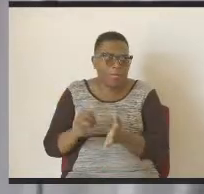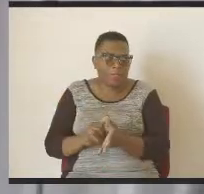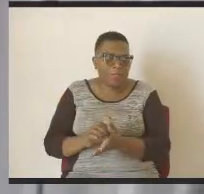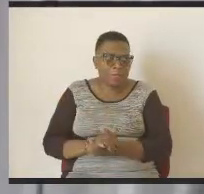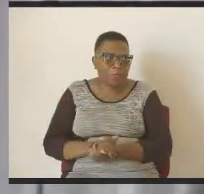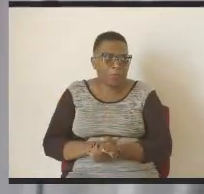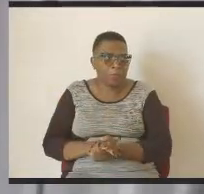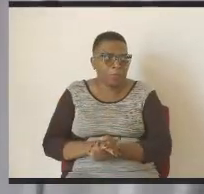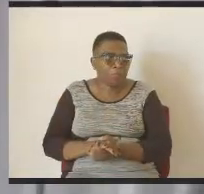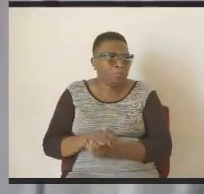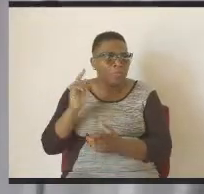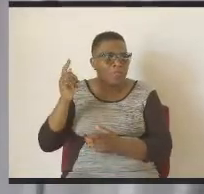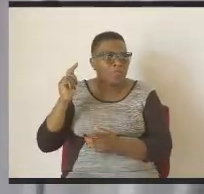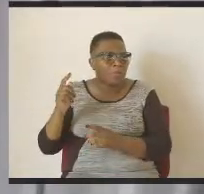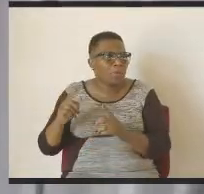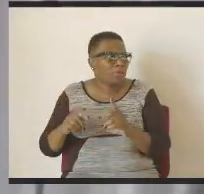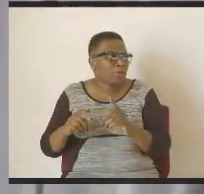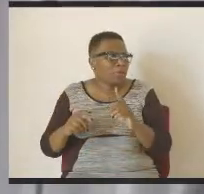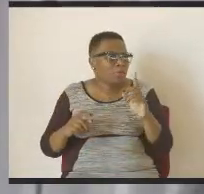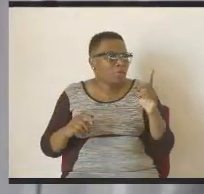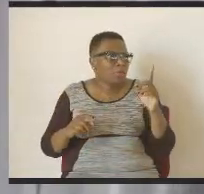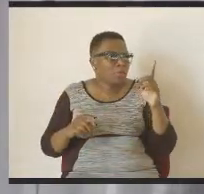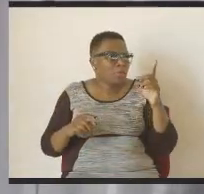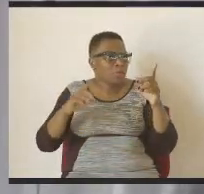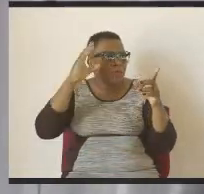Any more testimonies? Brother.